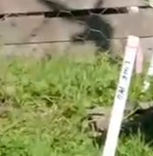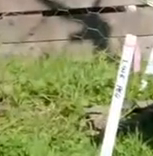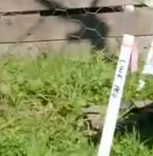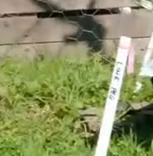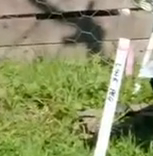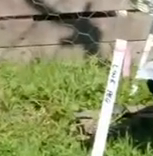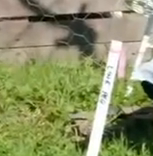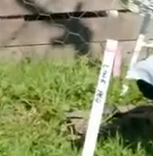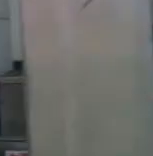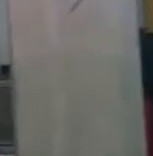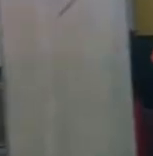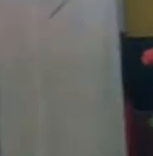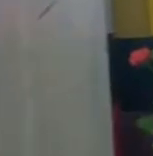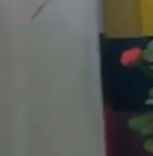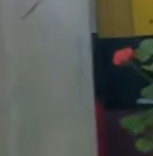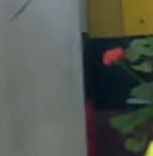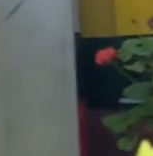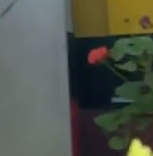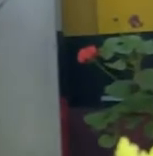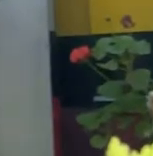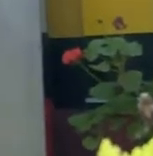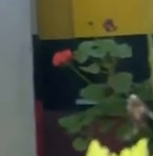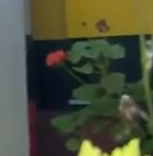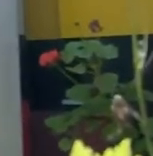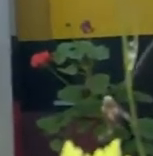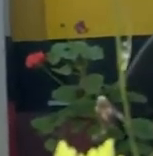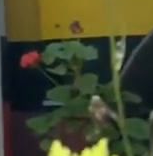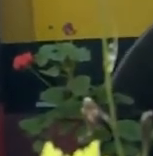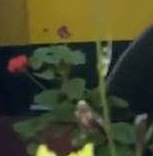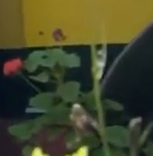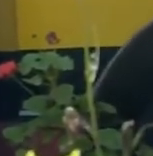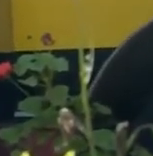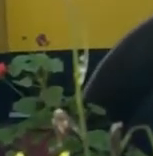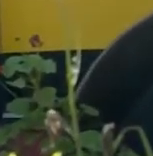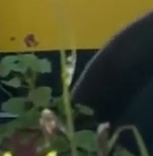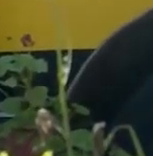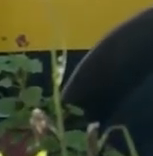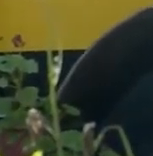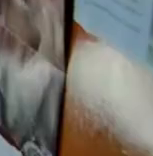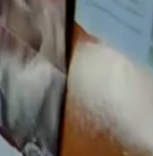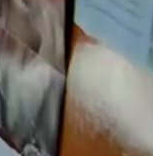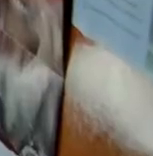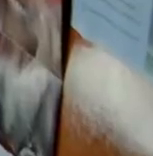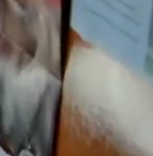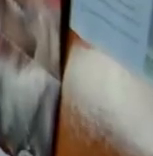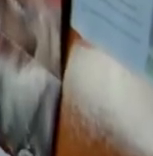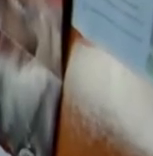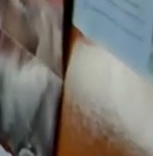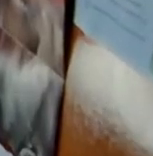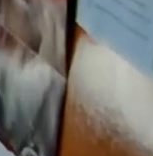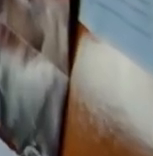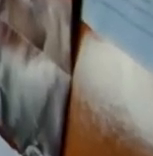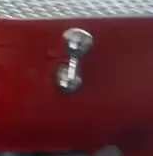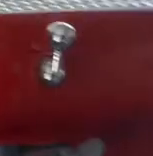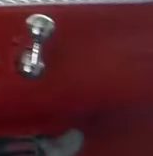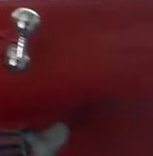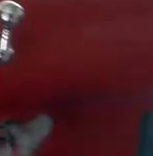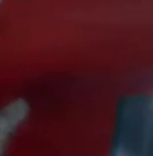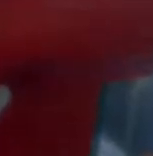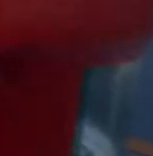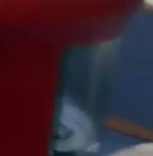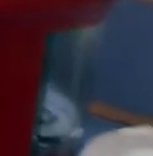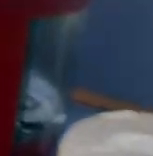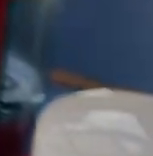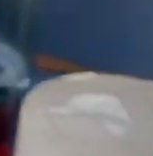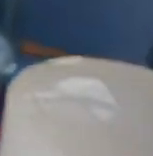came and changed our lives forever. Dozens and dozens and dozens of people that I